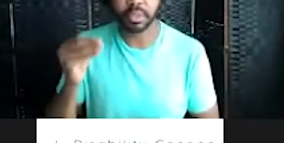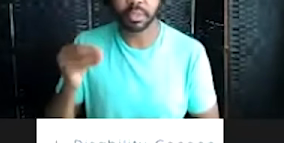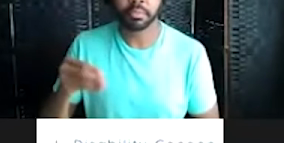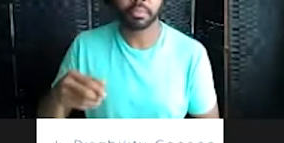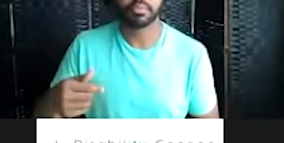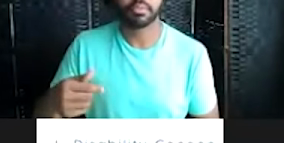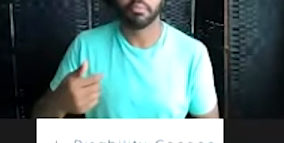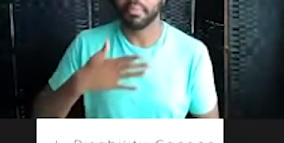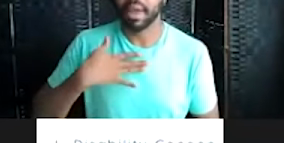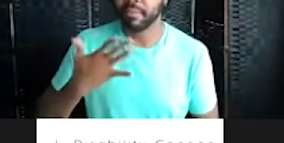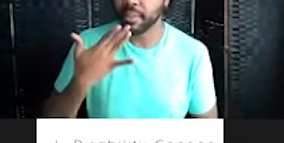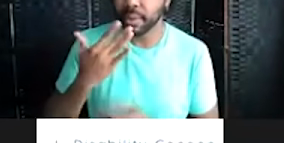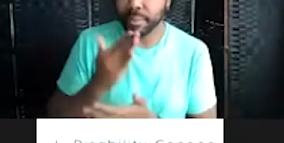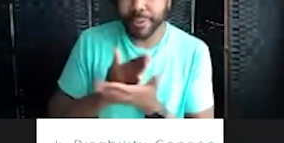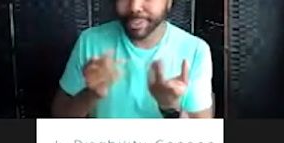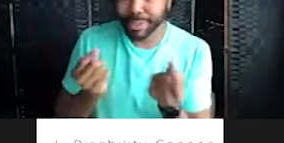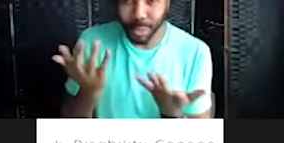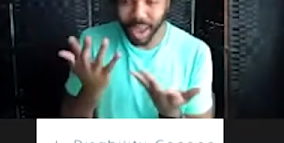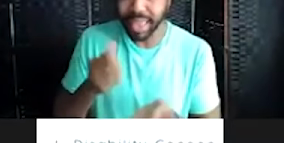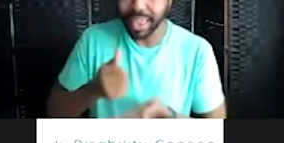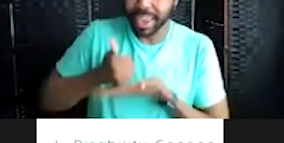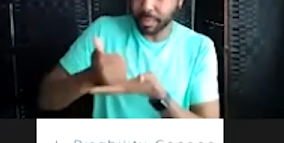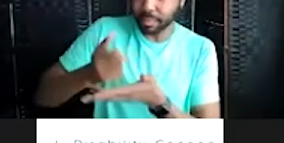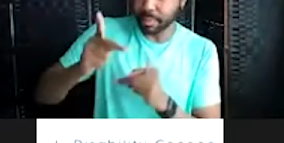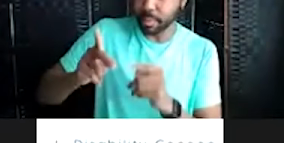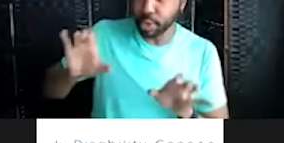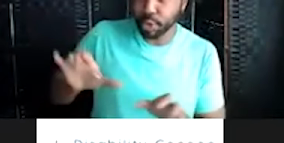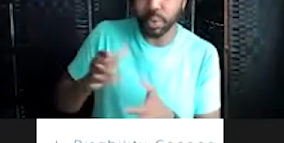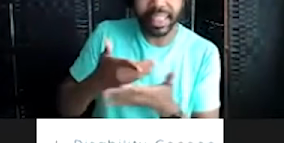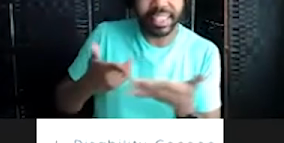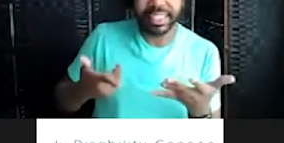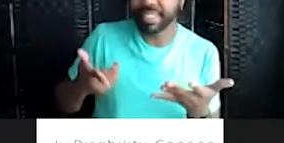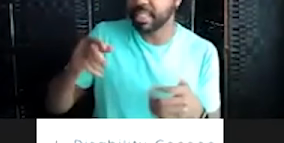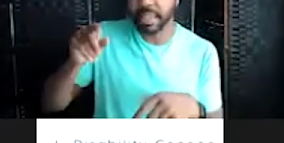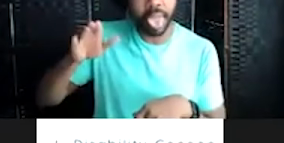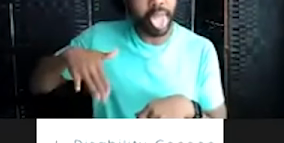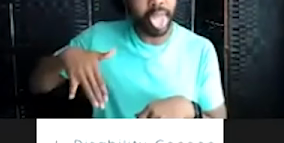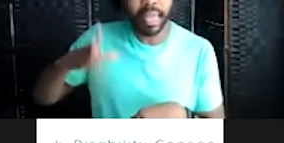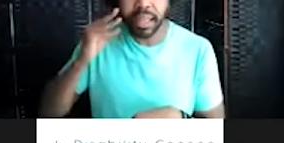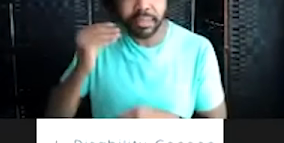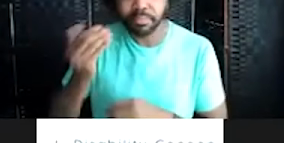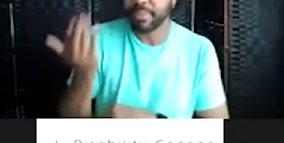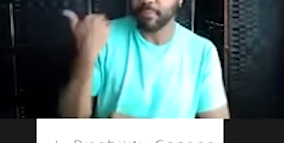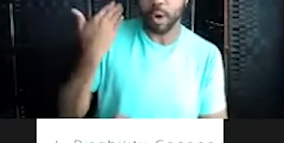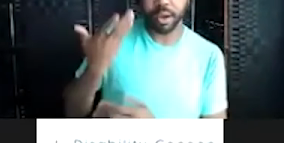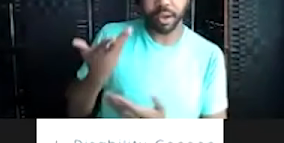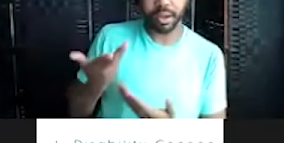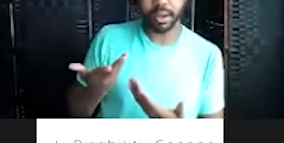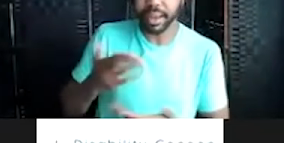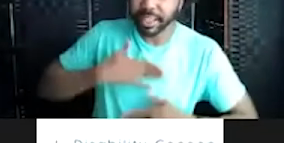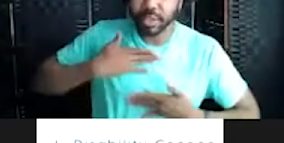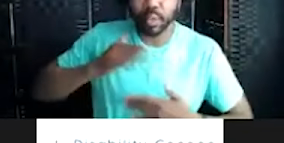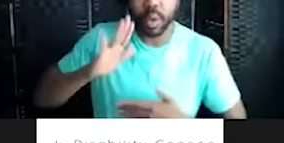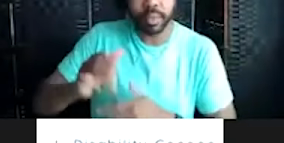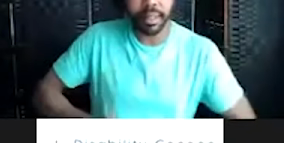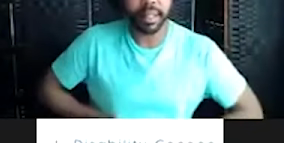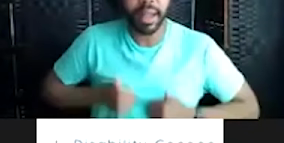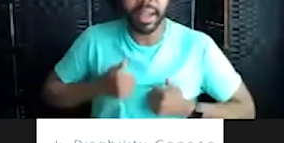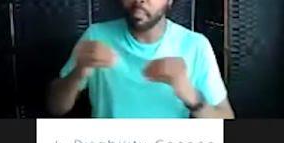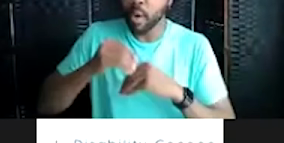part is being able to help people do things that they weren't able to do before, to enjoy their lives more than ever, and to participate